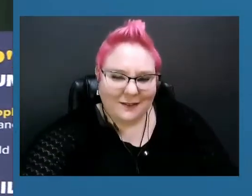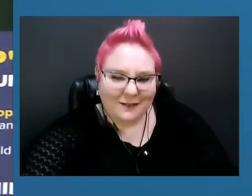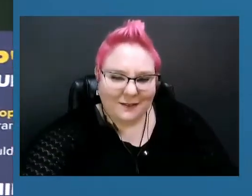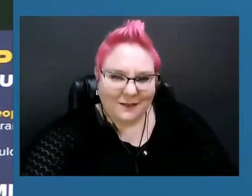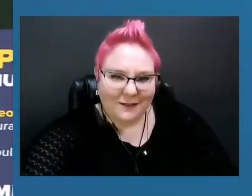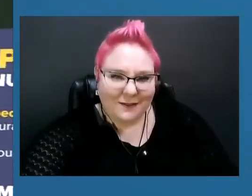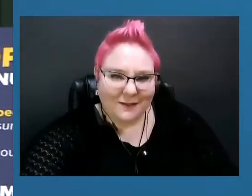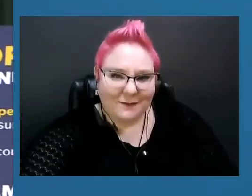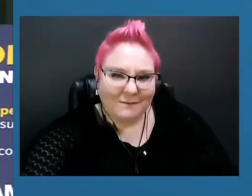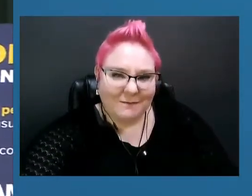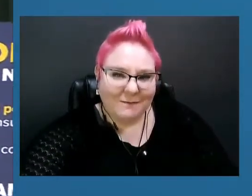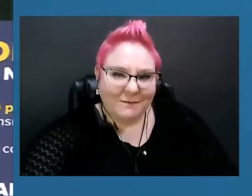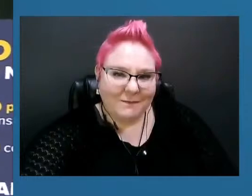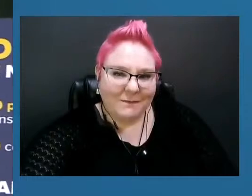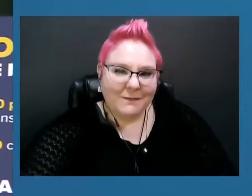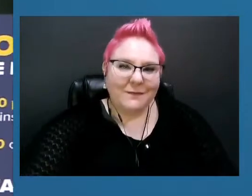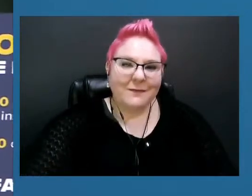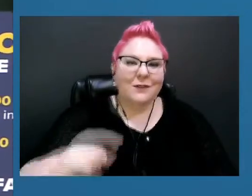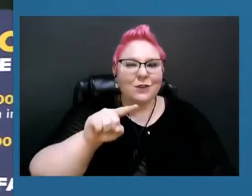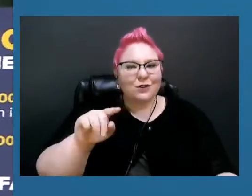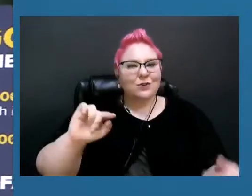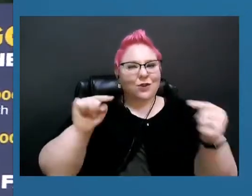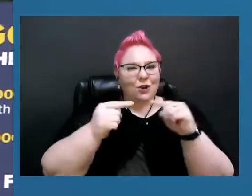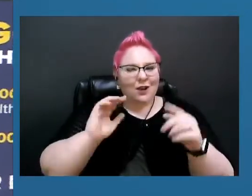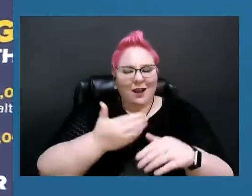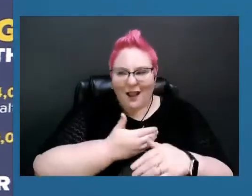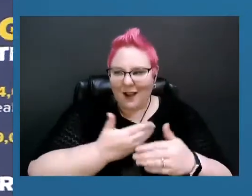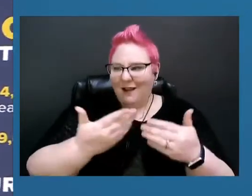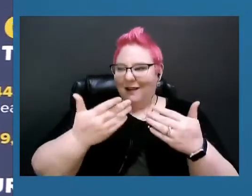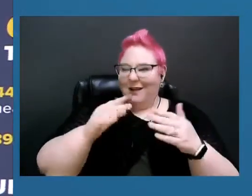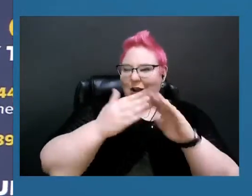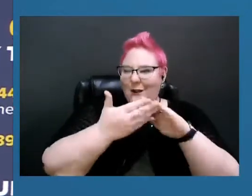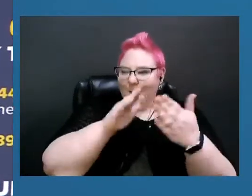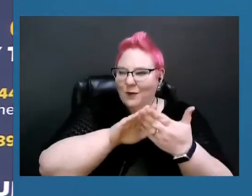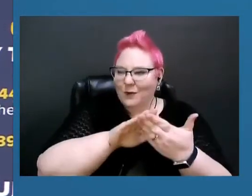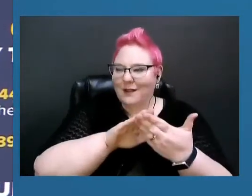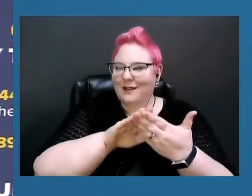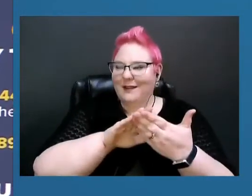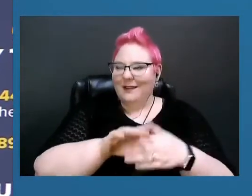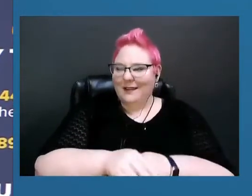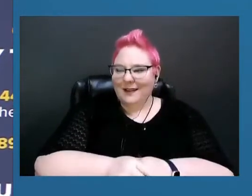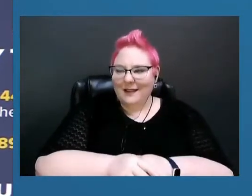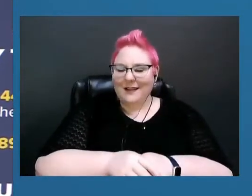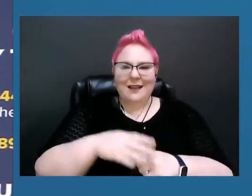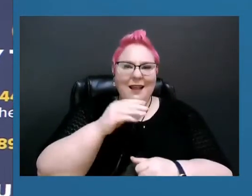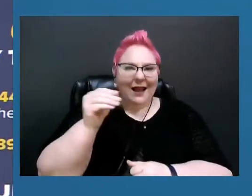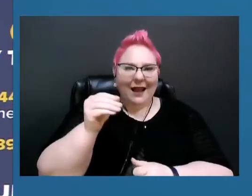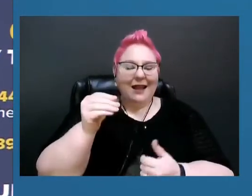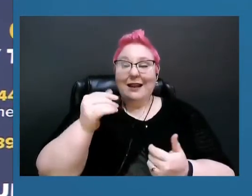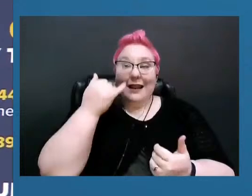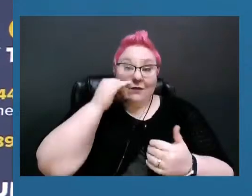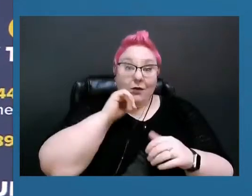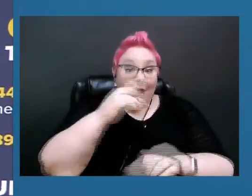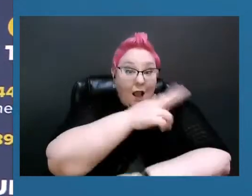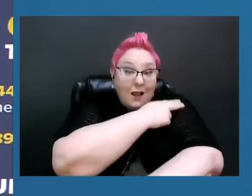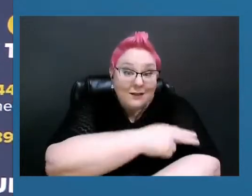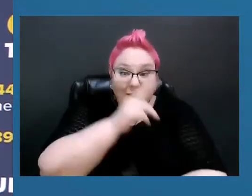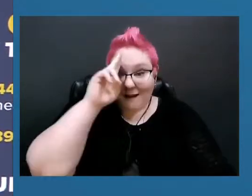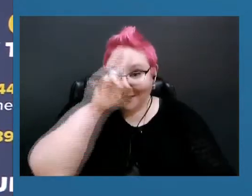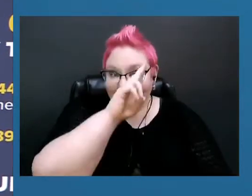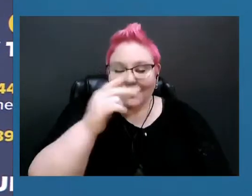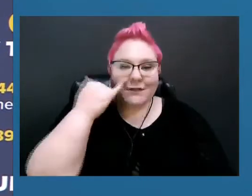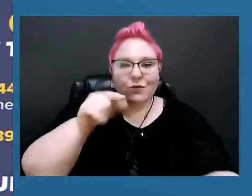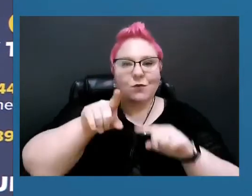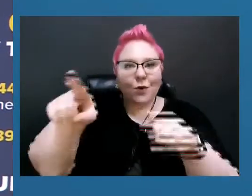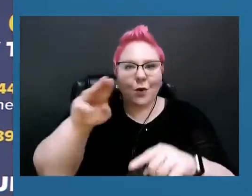hurt health care. You hurt our hospitals. Even if you're not on Medicaid and you go to a hospital, the